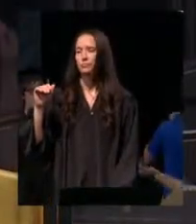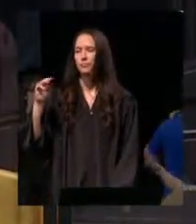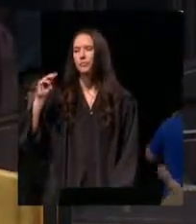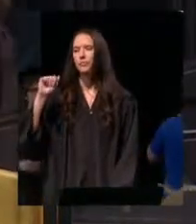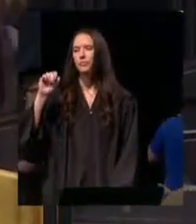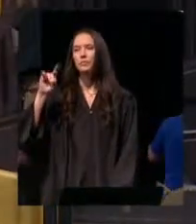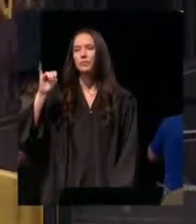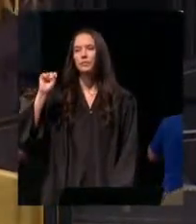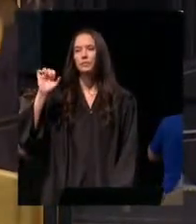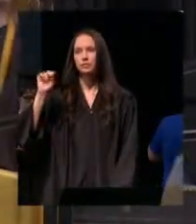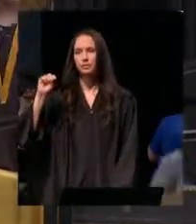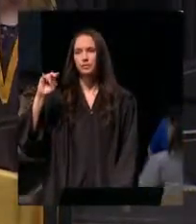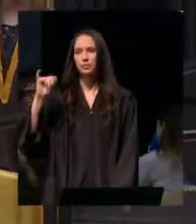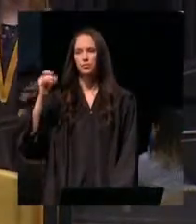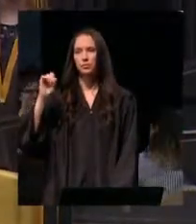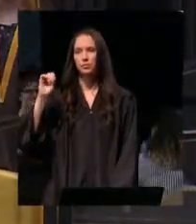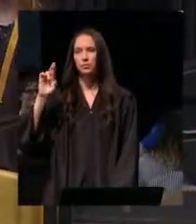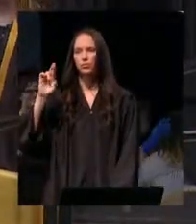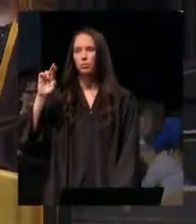Madison Jordal.